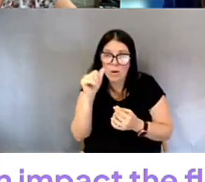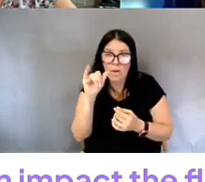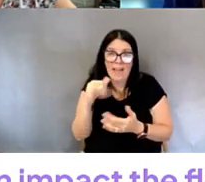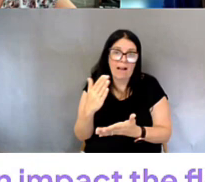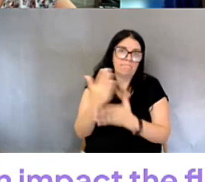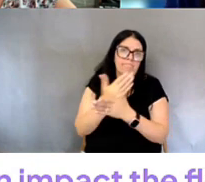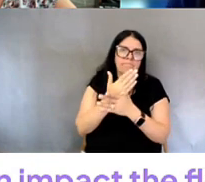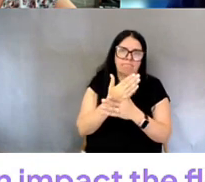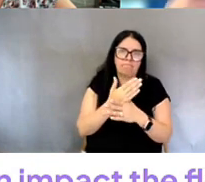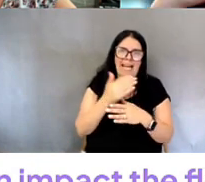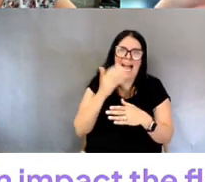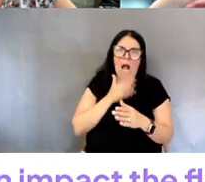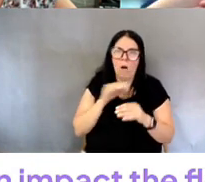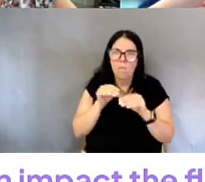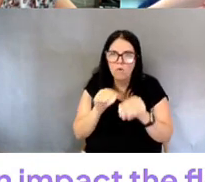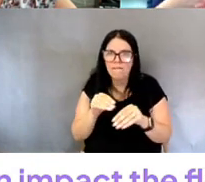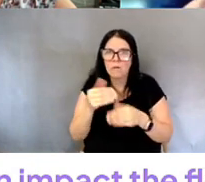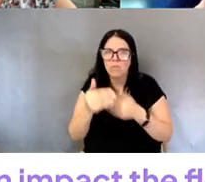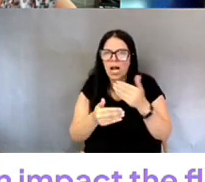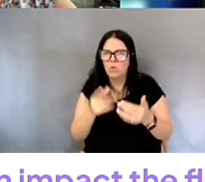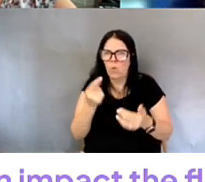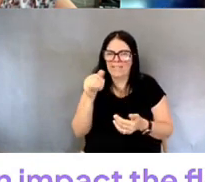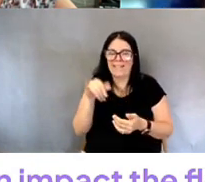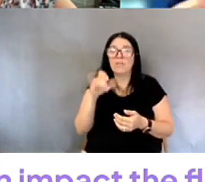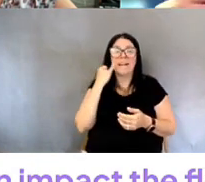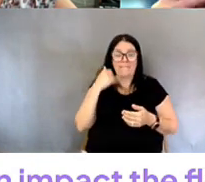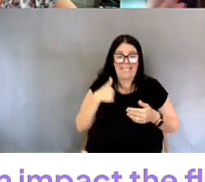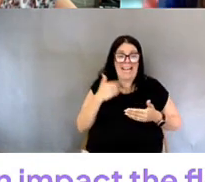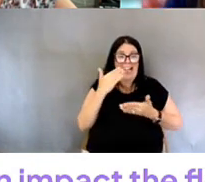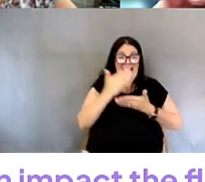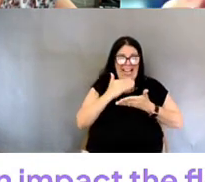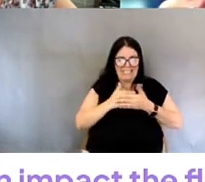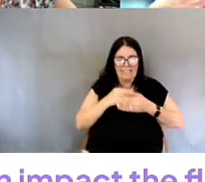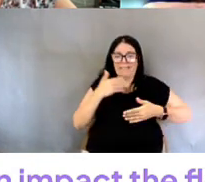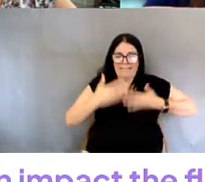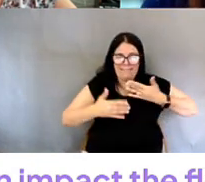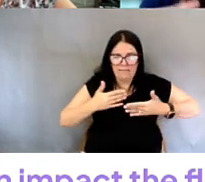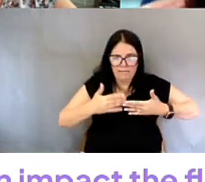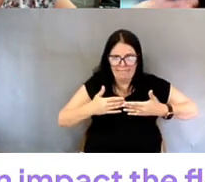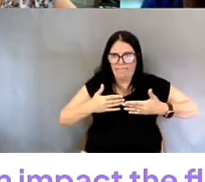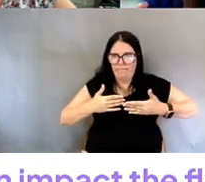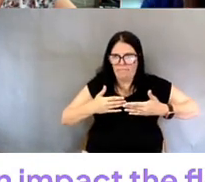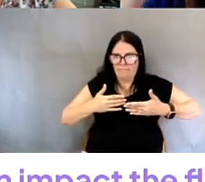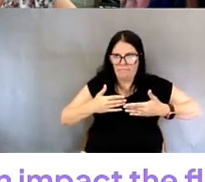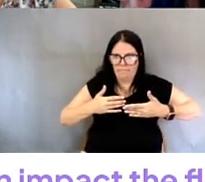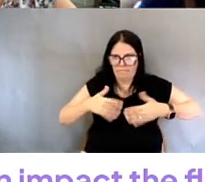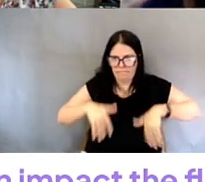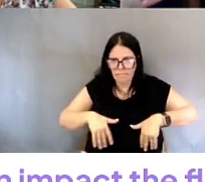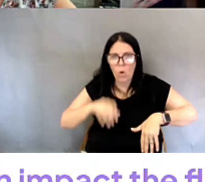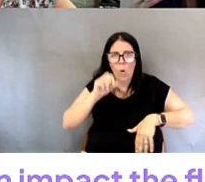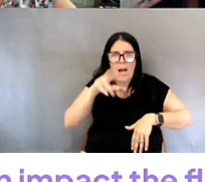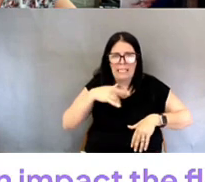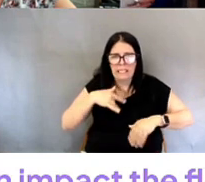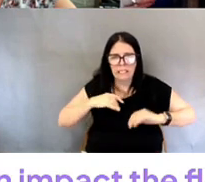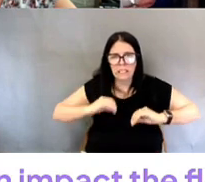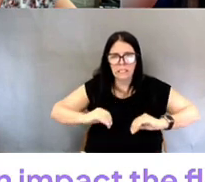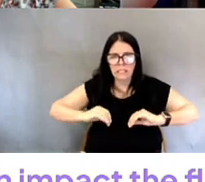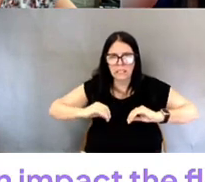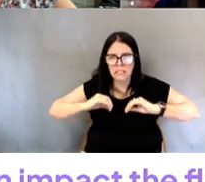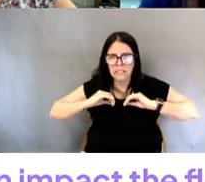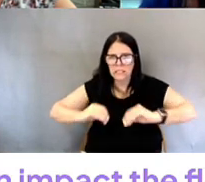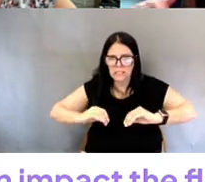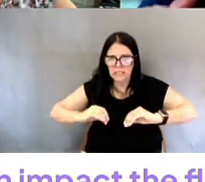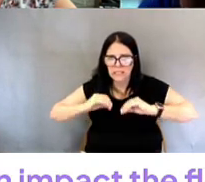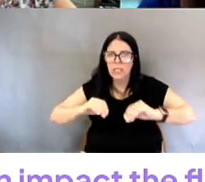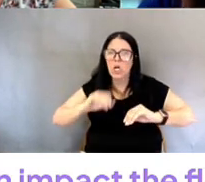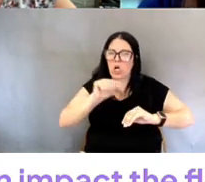or progress. So if your lesson stops or, oh my goodness, is feeling laborious, it might be one of these